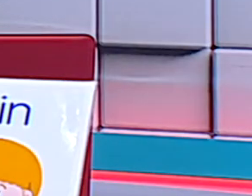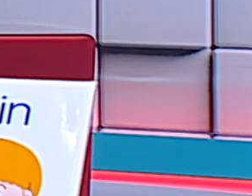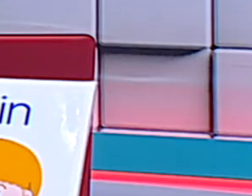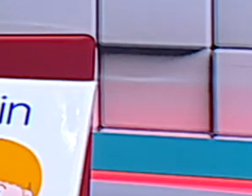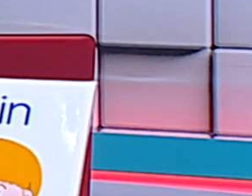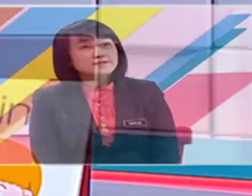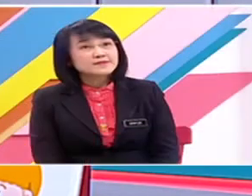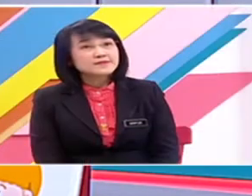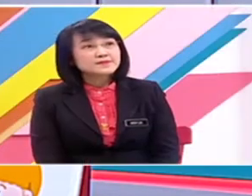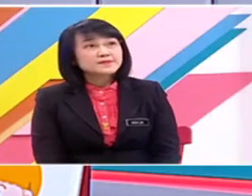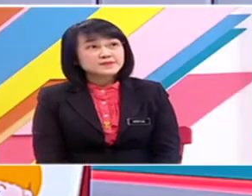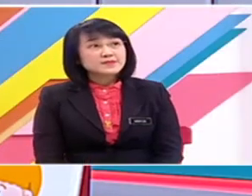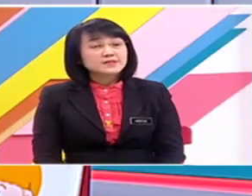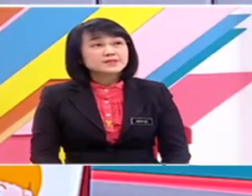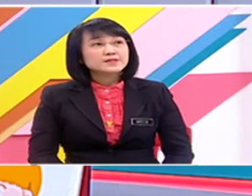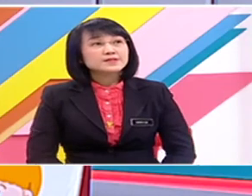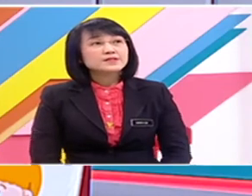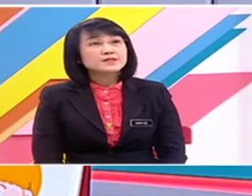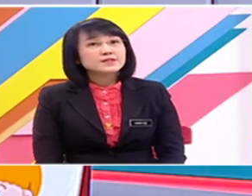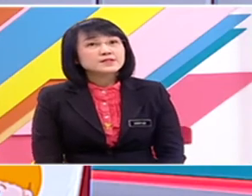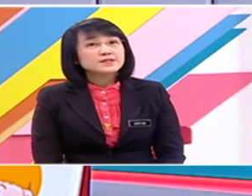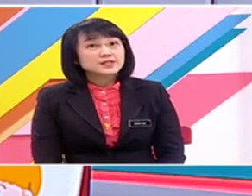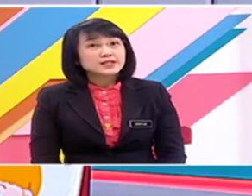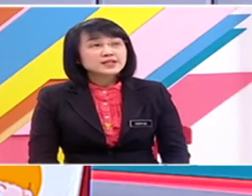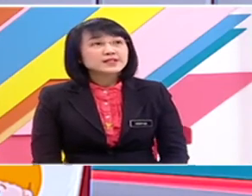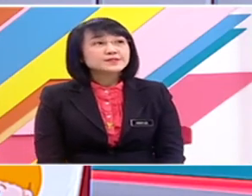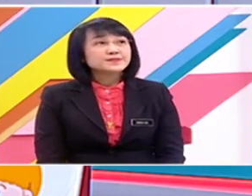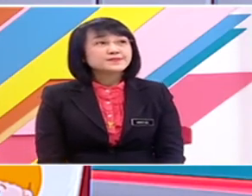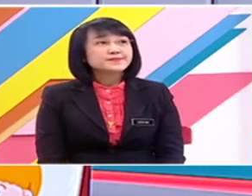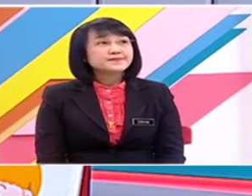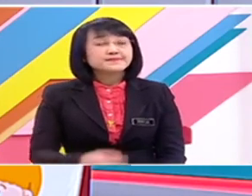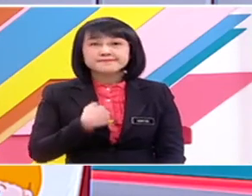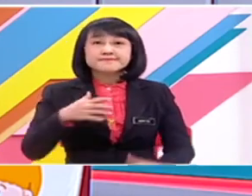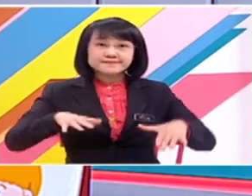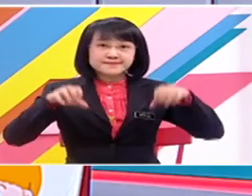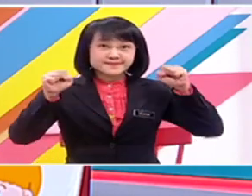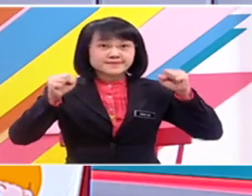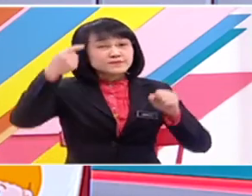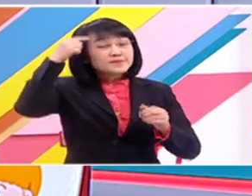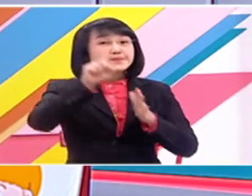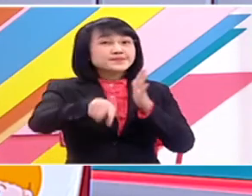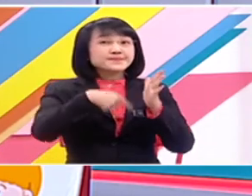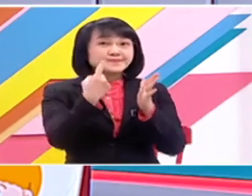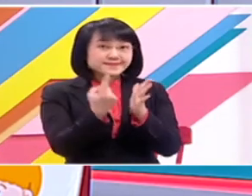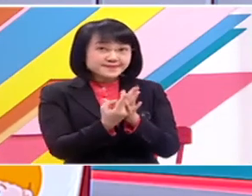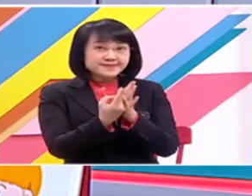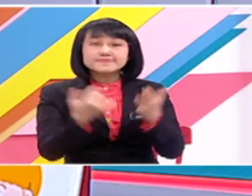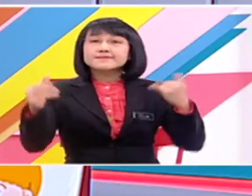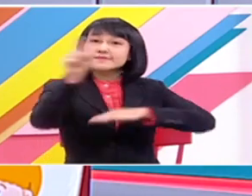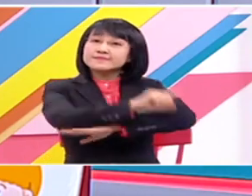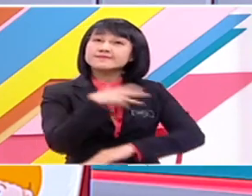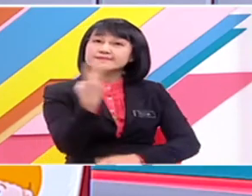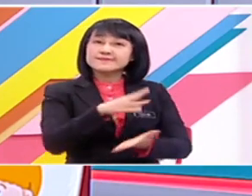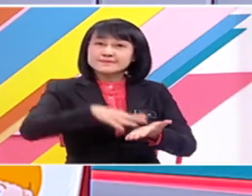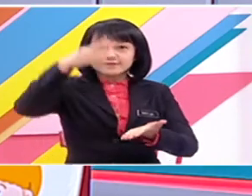Watching DidikTV KPM with me, Shafika Farahin Razali, your host for the whole 1 hour. And today we'll be learning